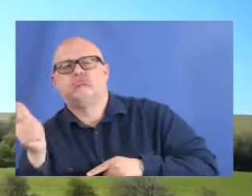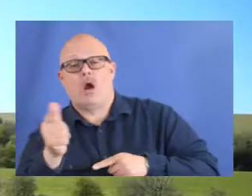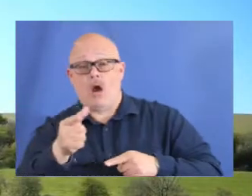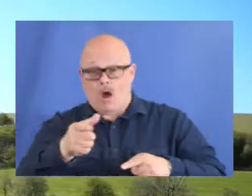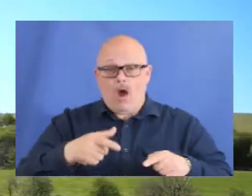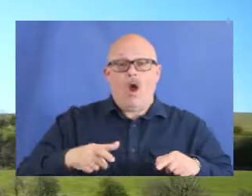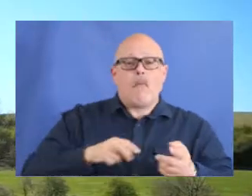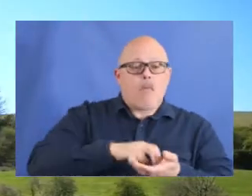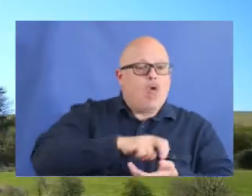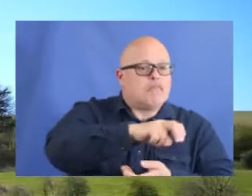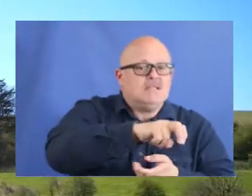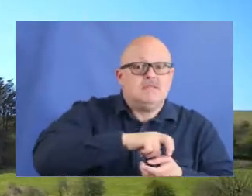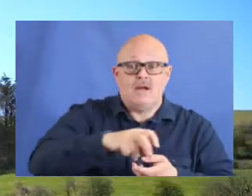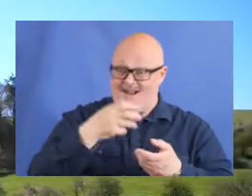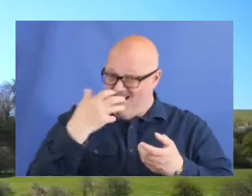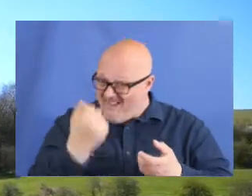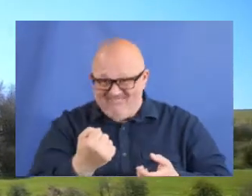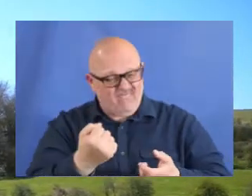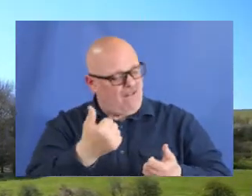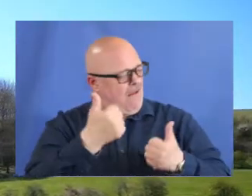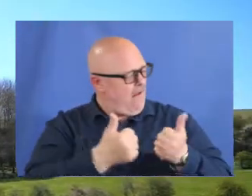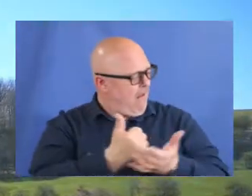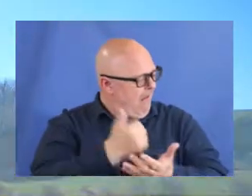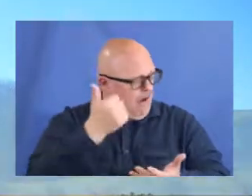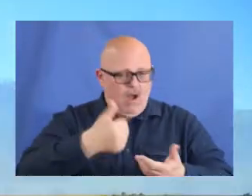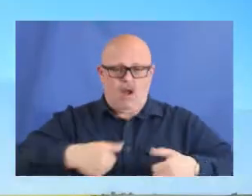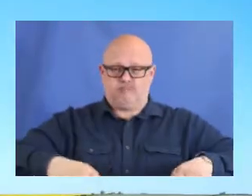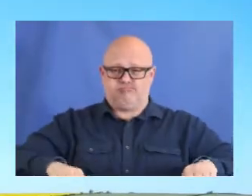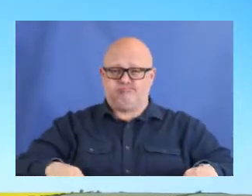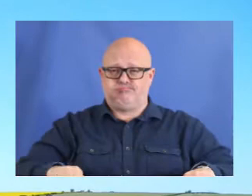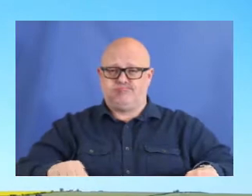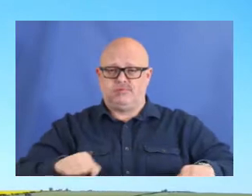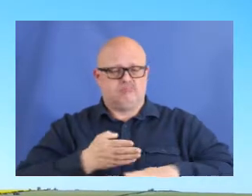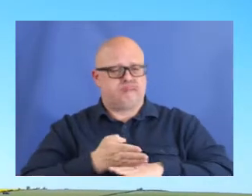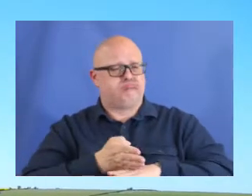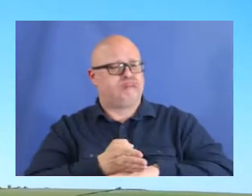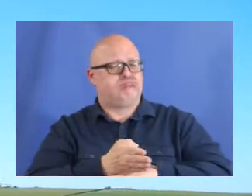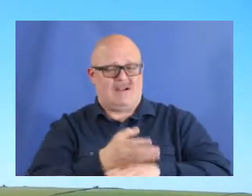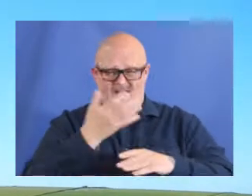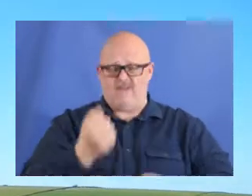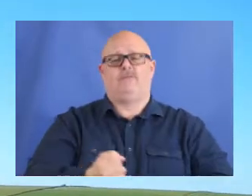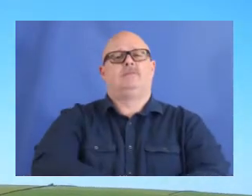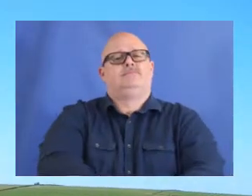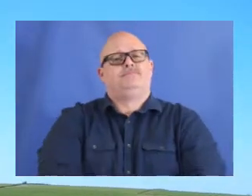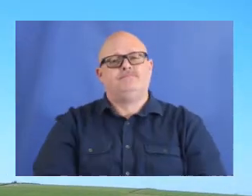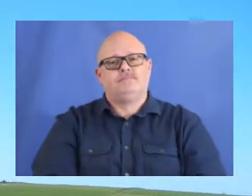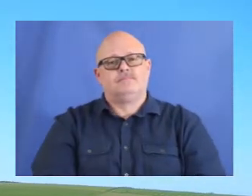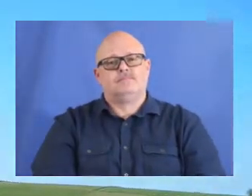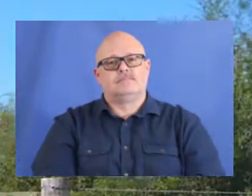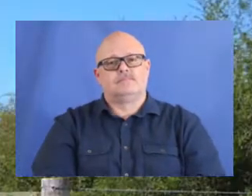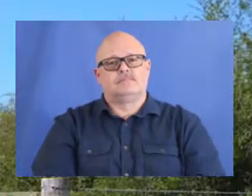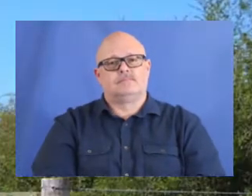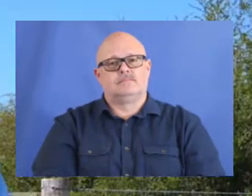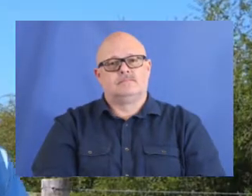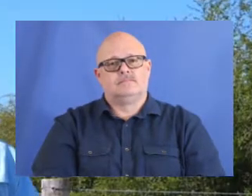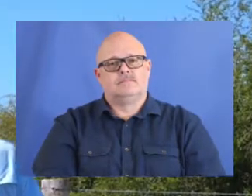short, long and valley loops. There is also a tramper route.